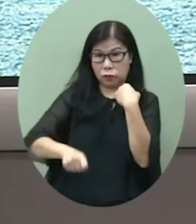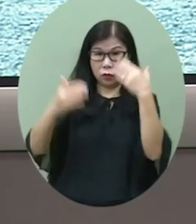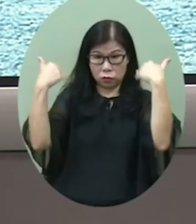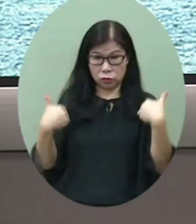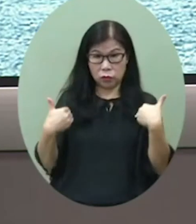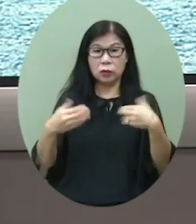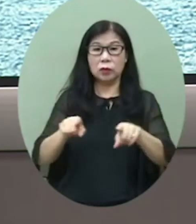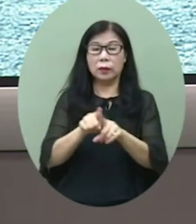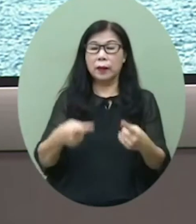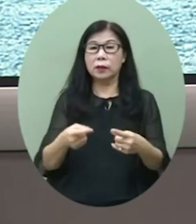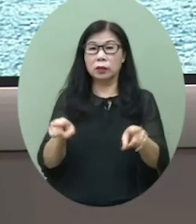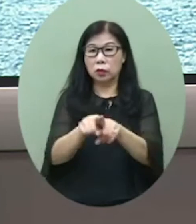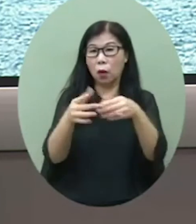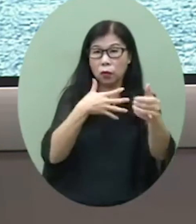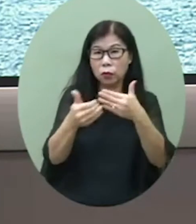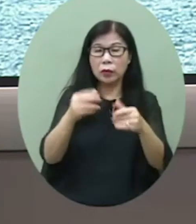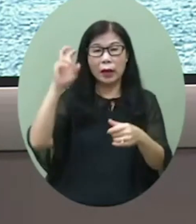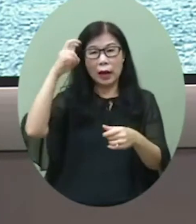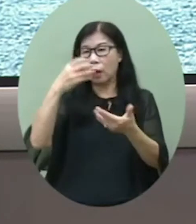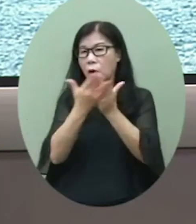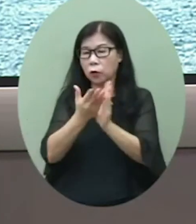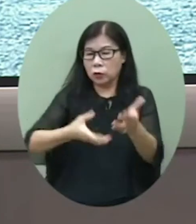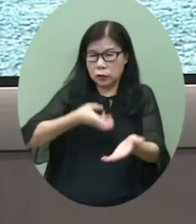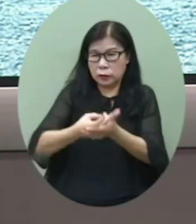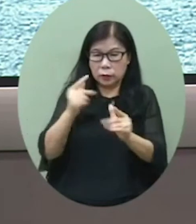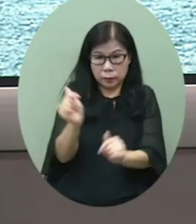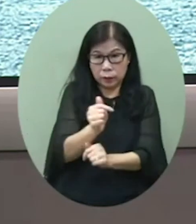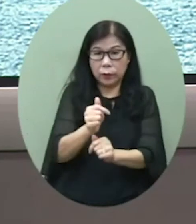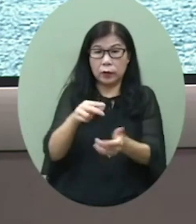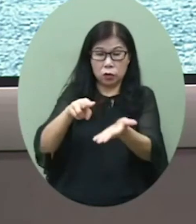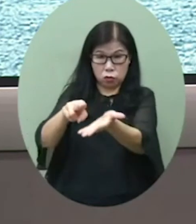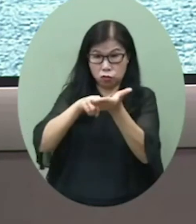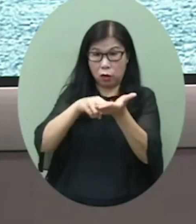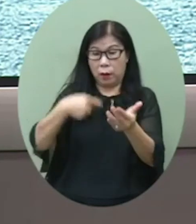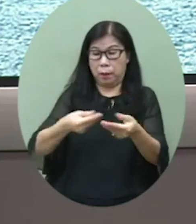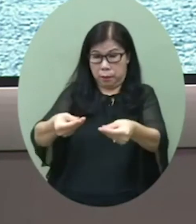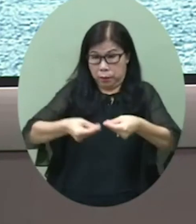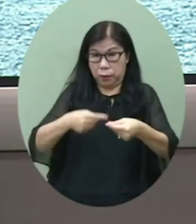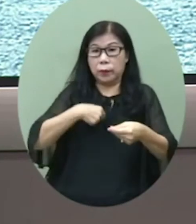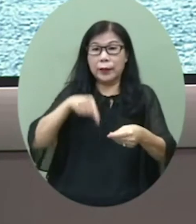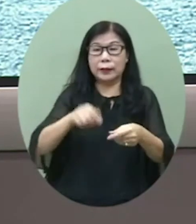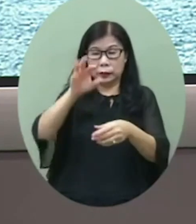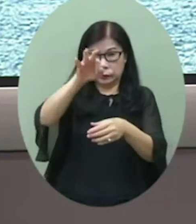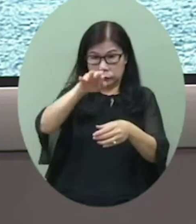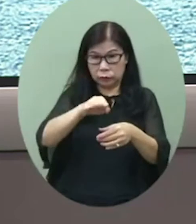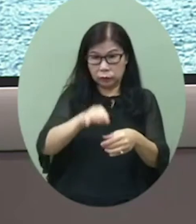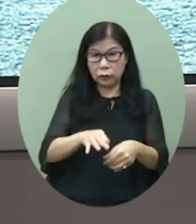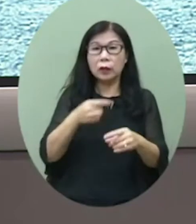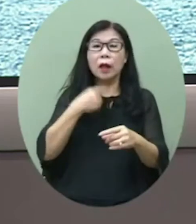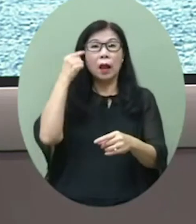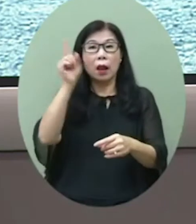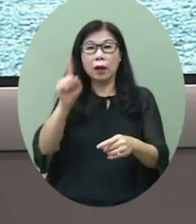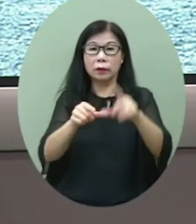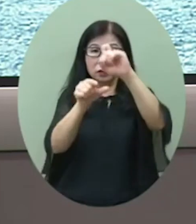public health risk, then again, it's the government's decision. Anyway, I would like to thank Mr. Justice Fong and his colleagues for